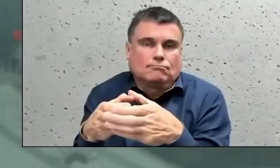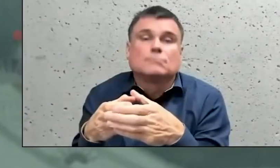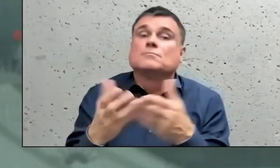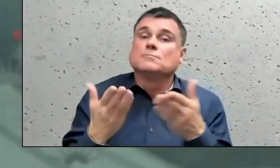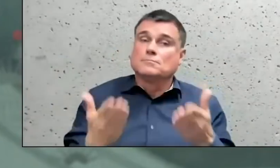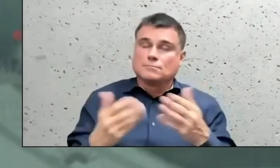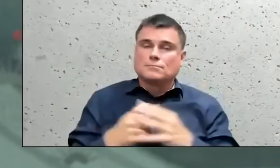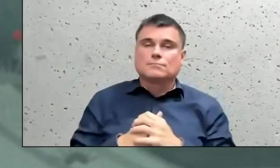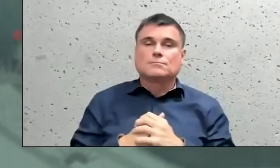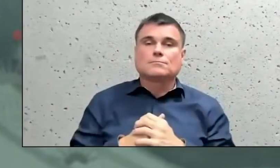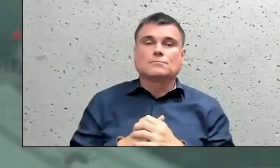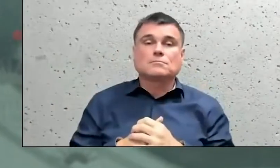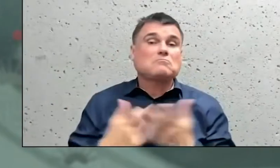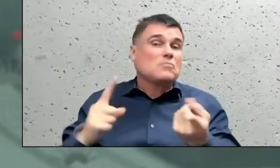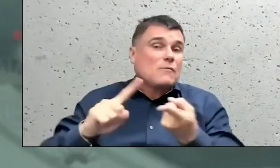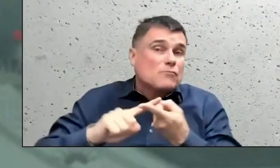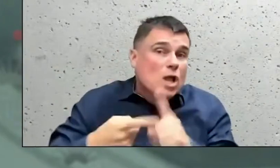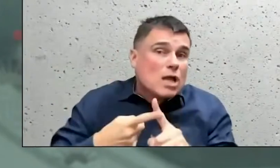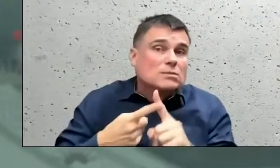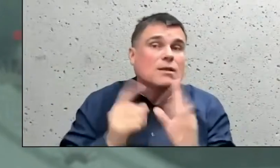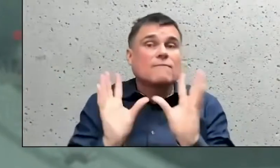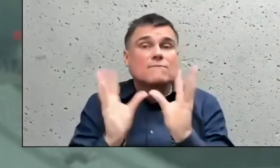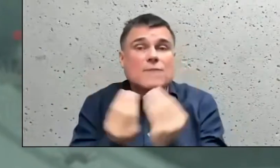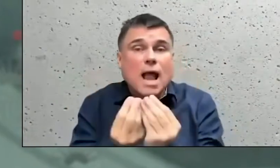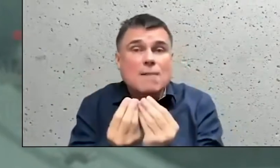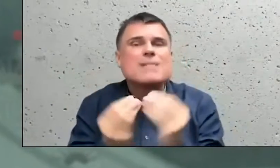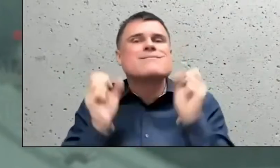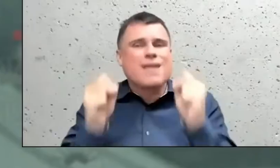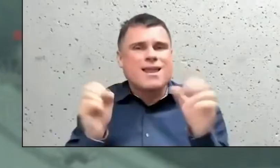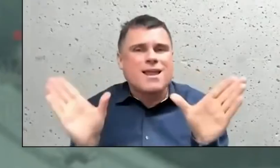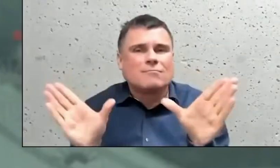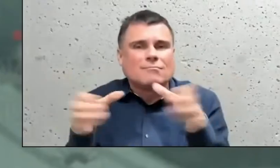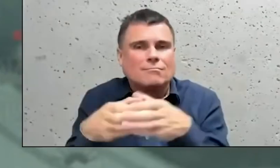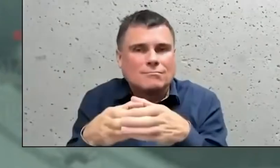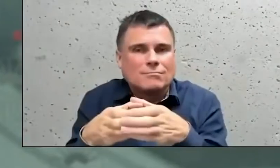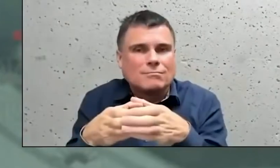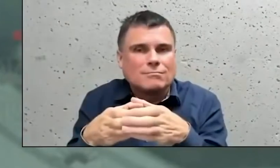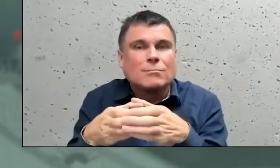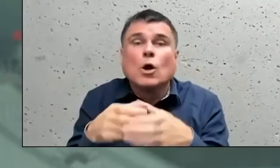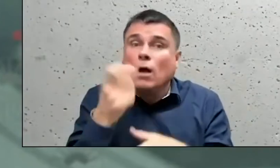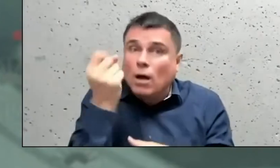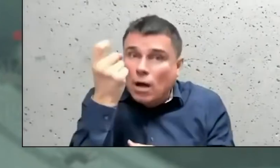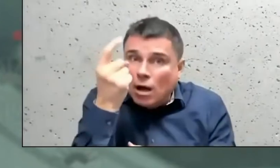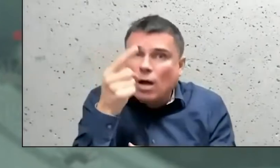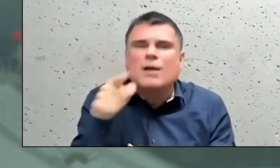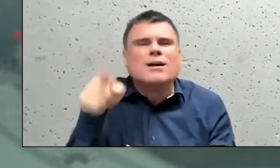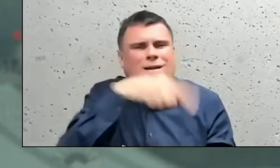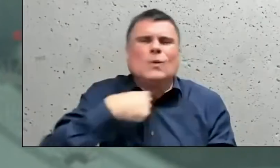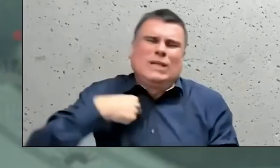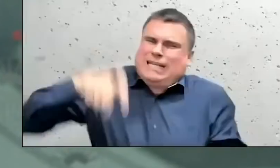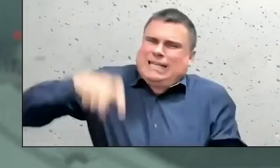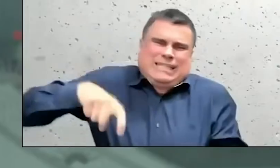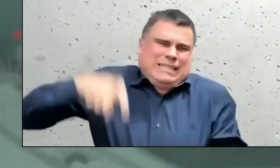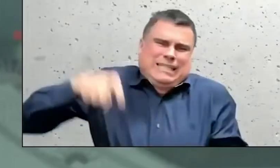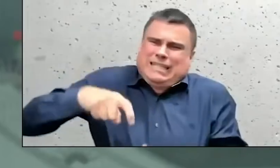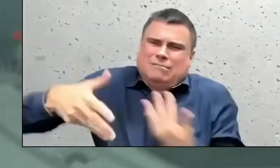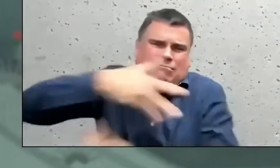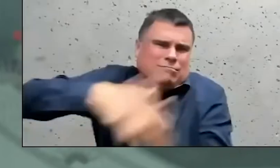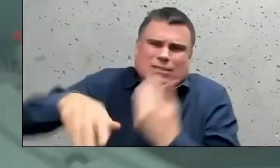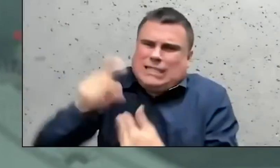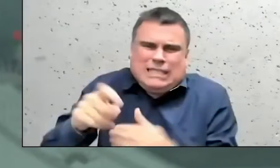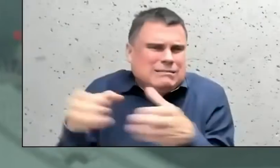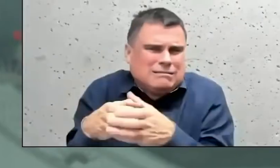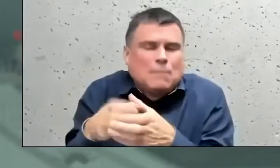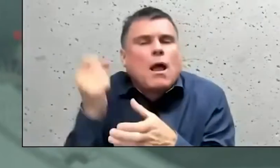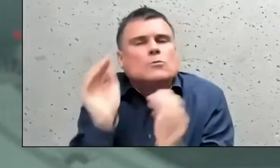your loved ones, and indeed you must spend time. We need to have that time together. But have a smaller gathering this year, perhaps with 1 or